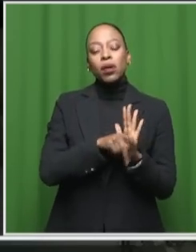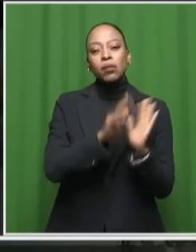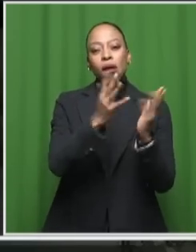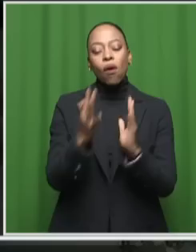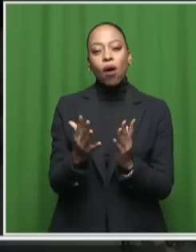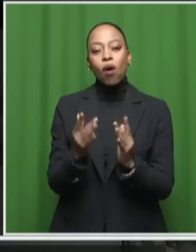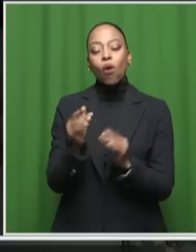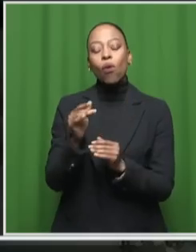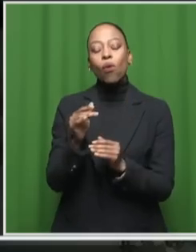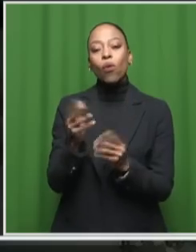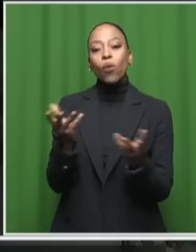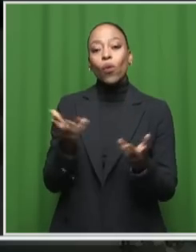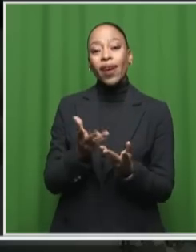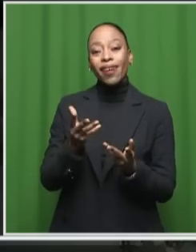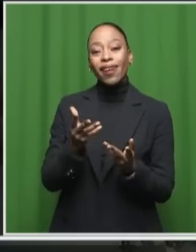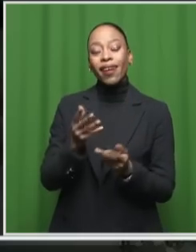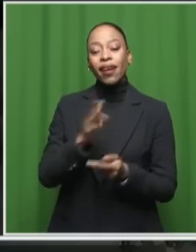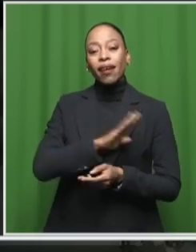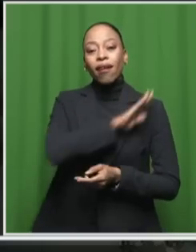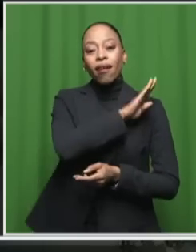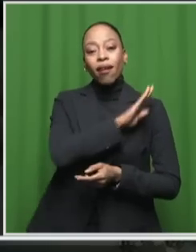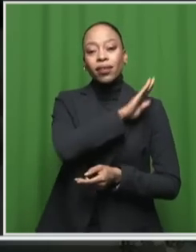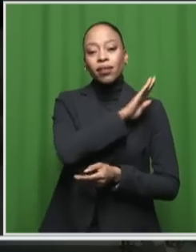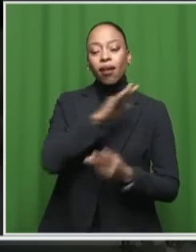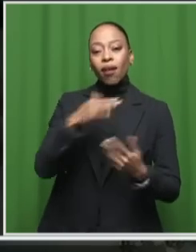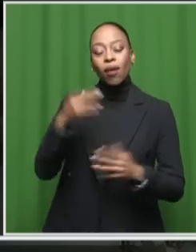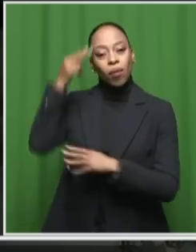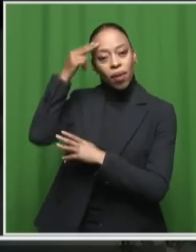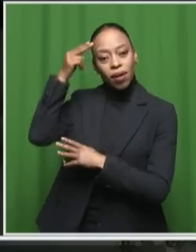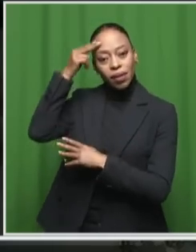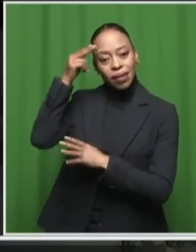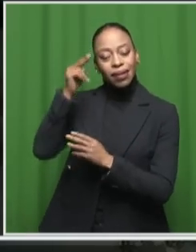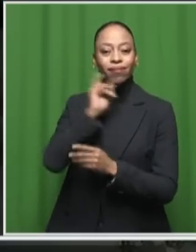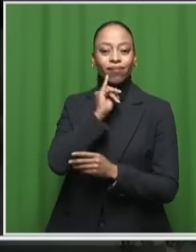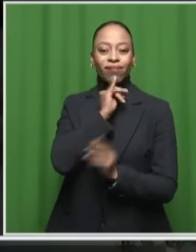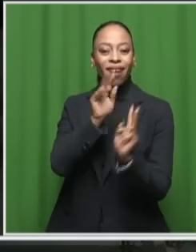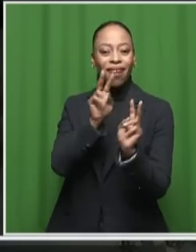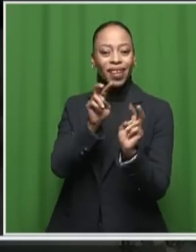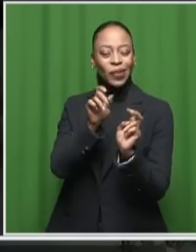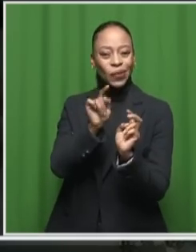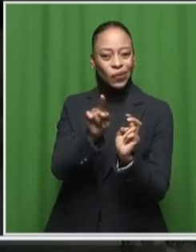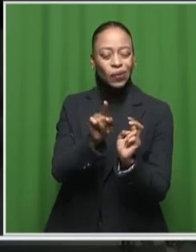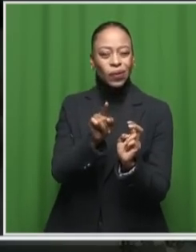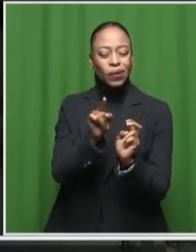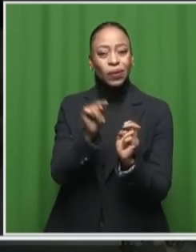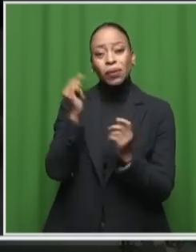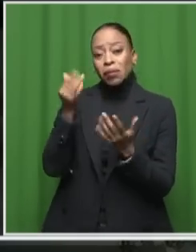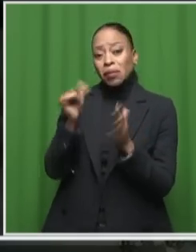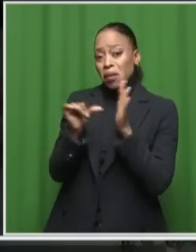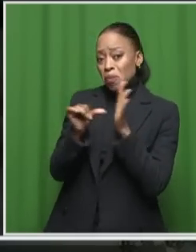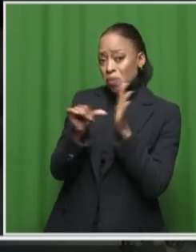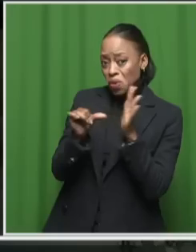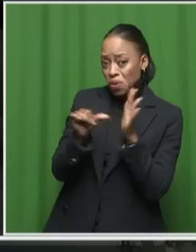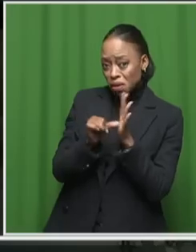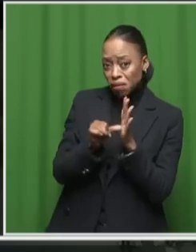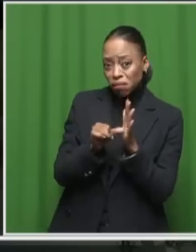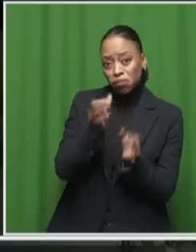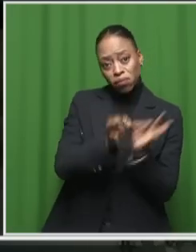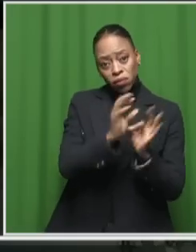on the Gaza, the Palestine-Israel issue as an example, how important is it going to be for